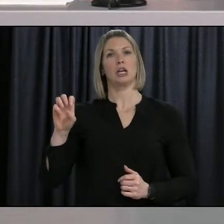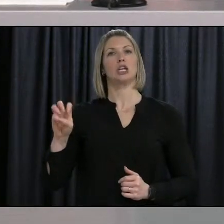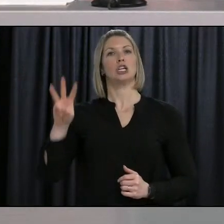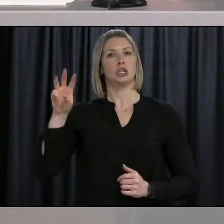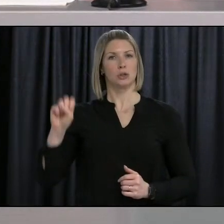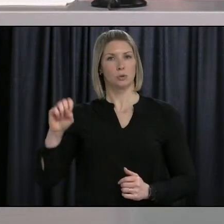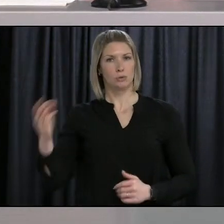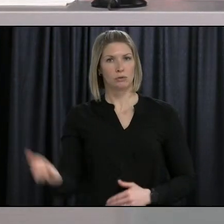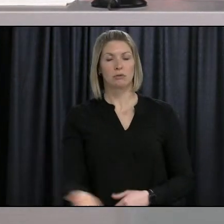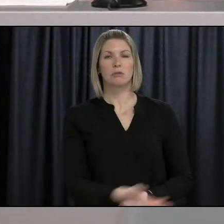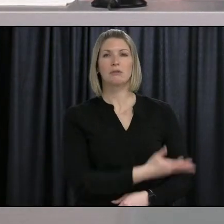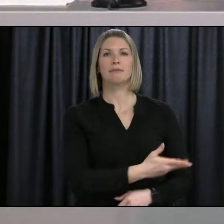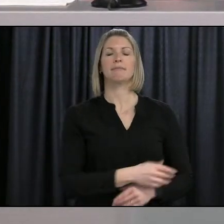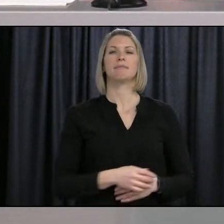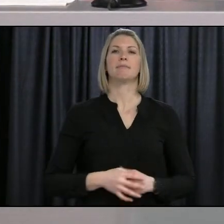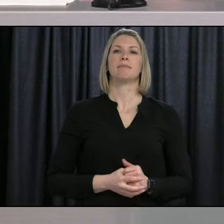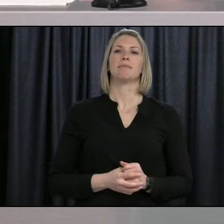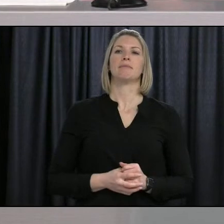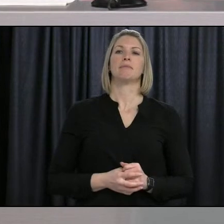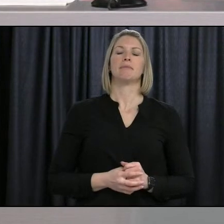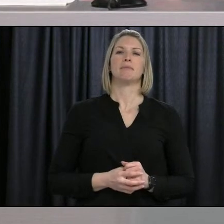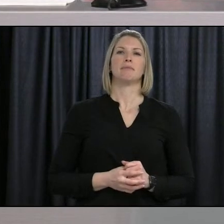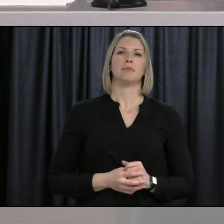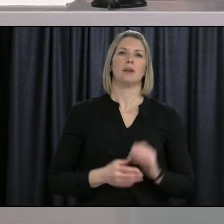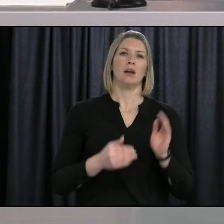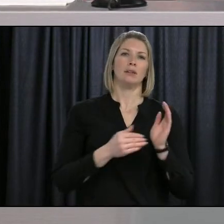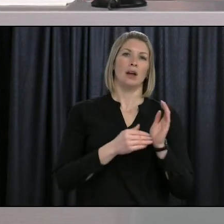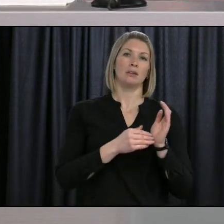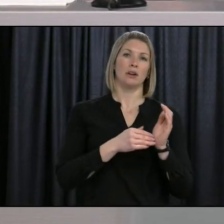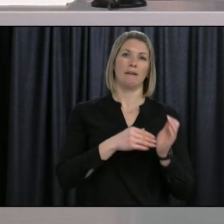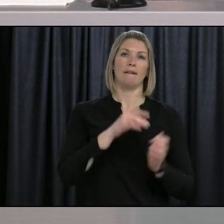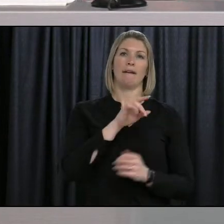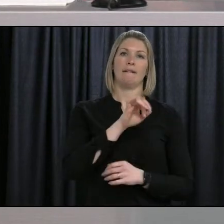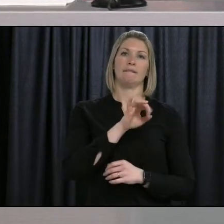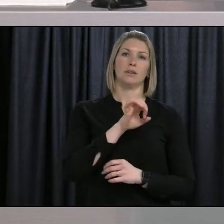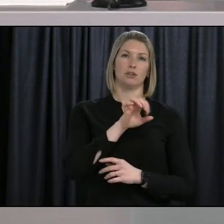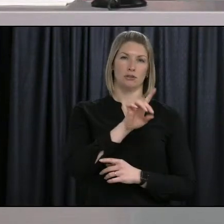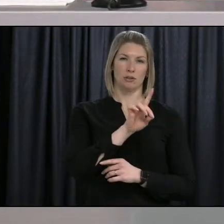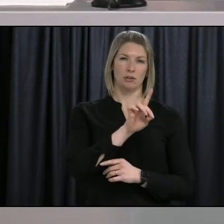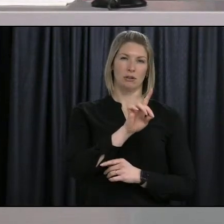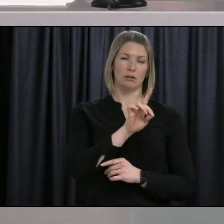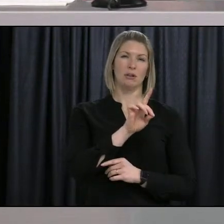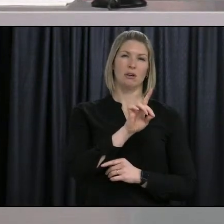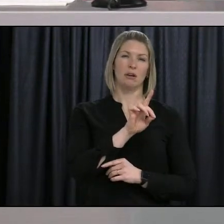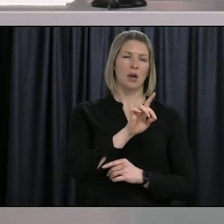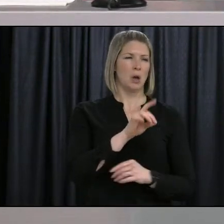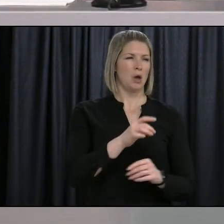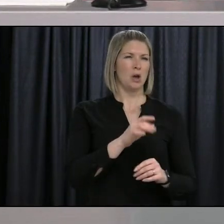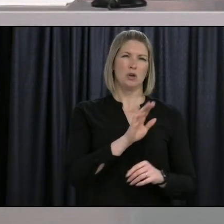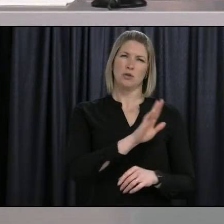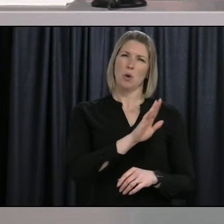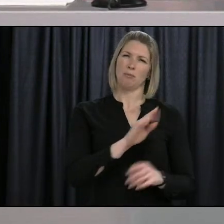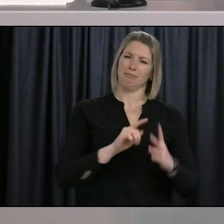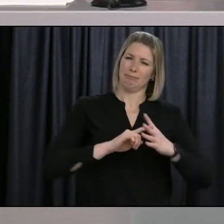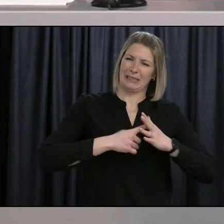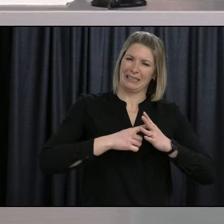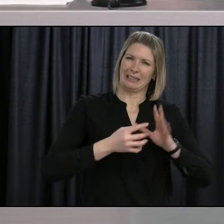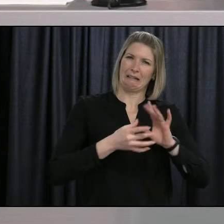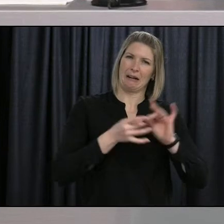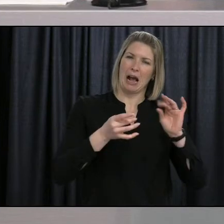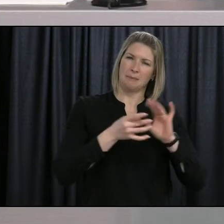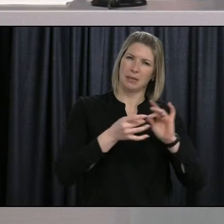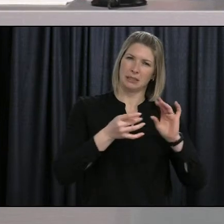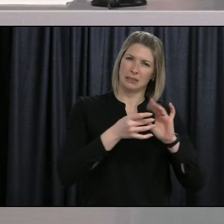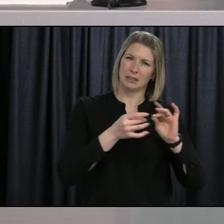Dr. Fitzgerald, in your opening remarks, you said we were seeing an encouraging trend, and you said you were